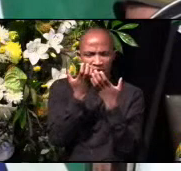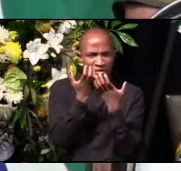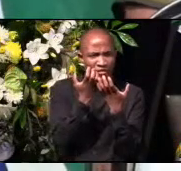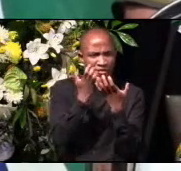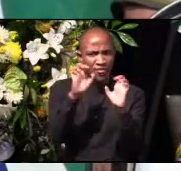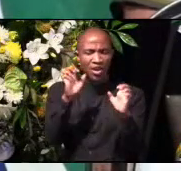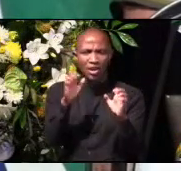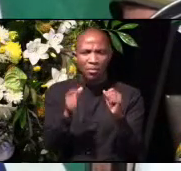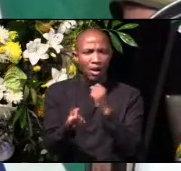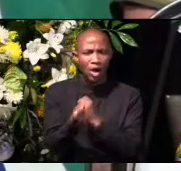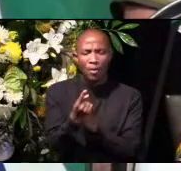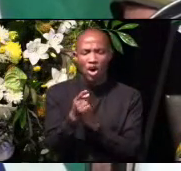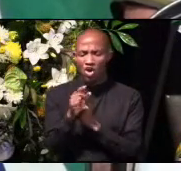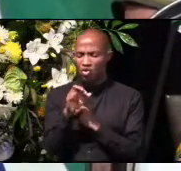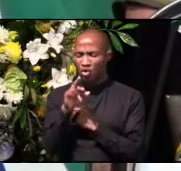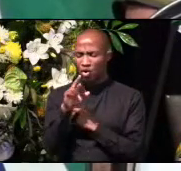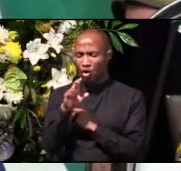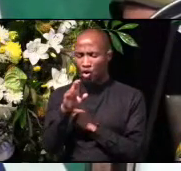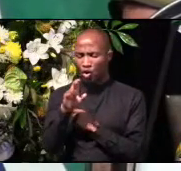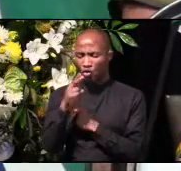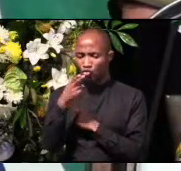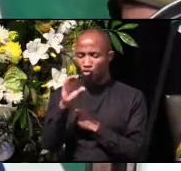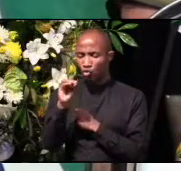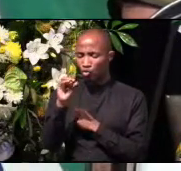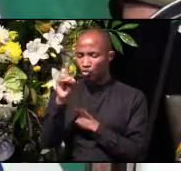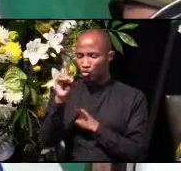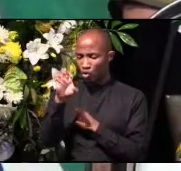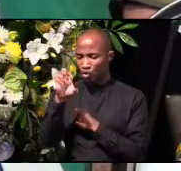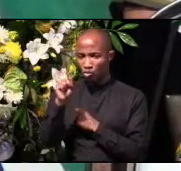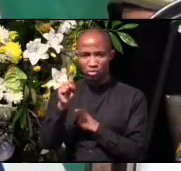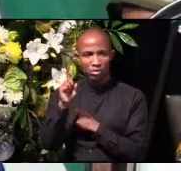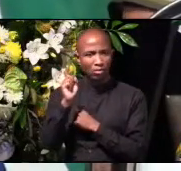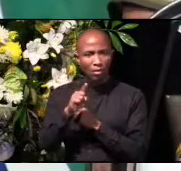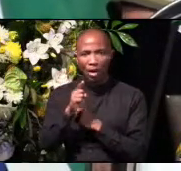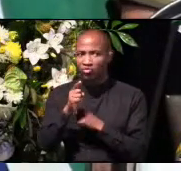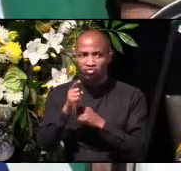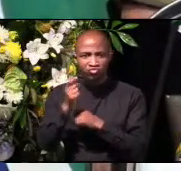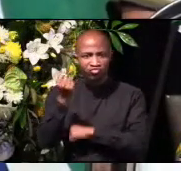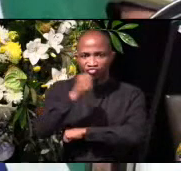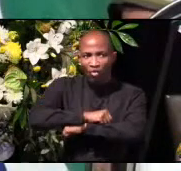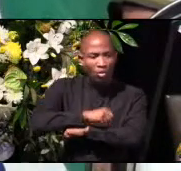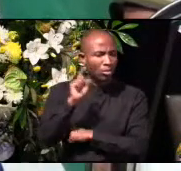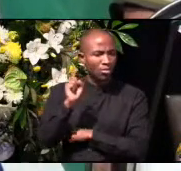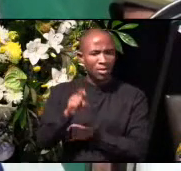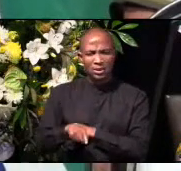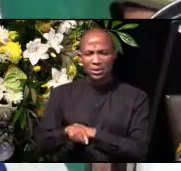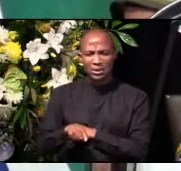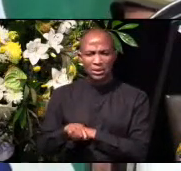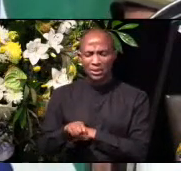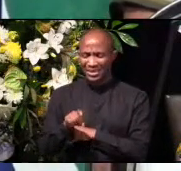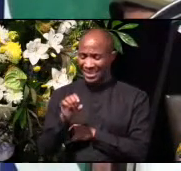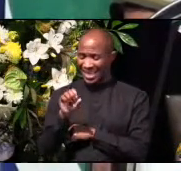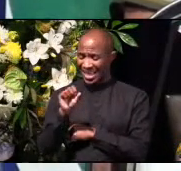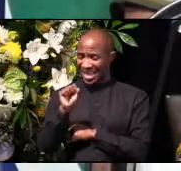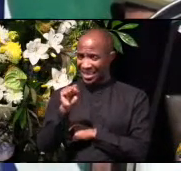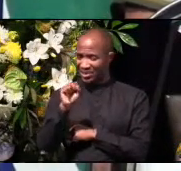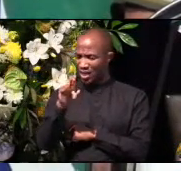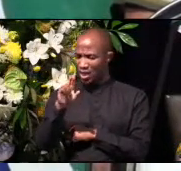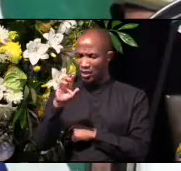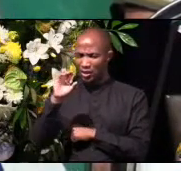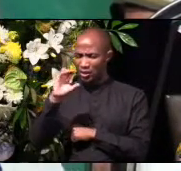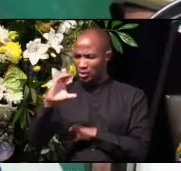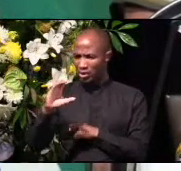the roads must fall 2015 2016 I was asked to meet with the leaders of srcs